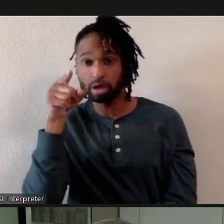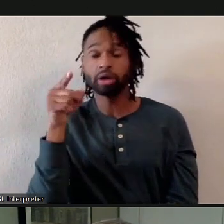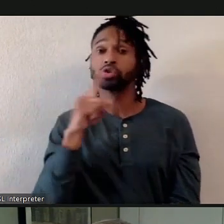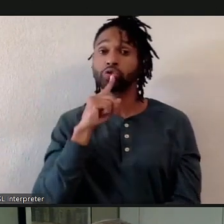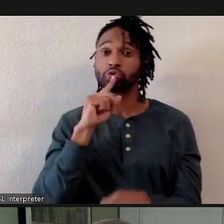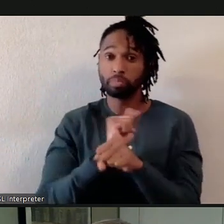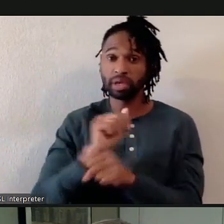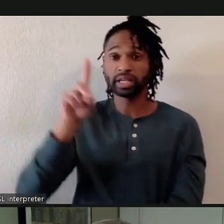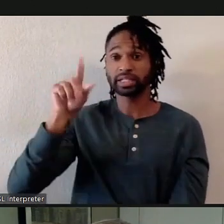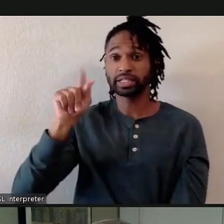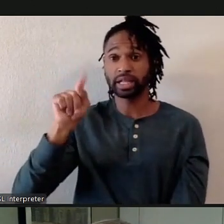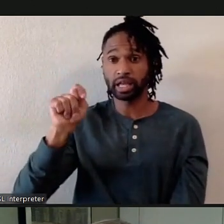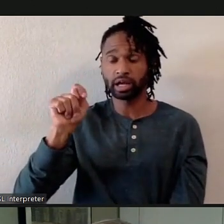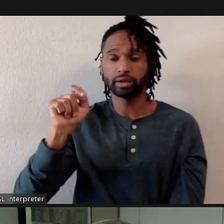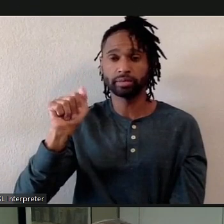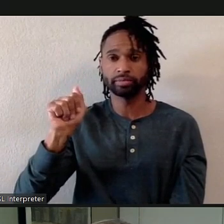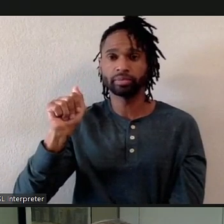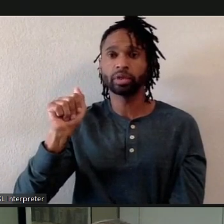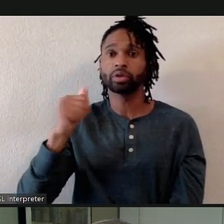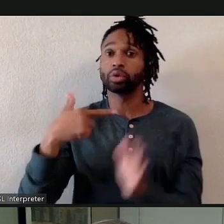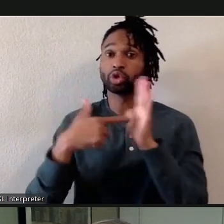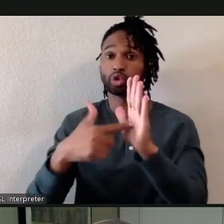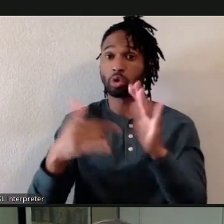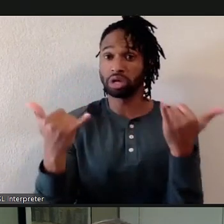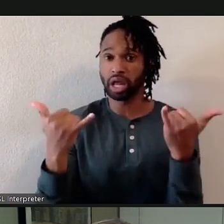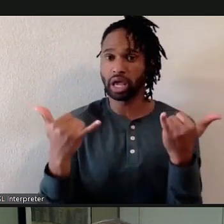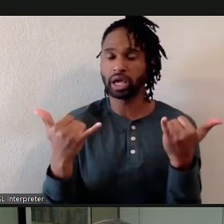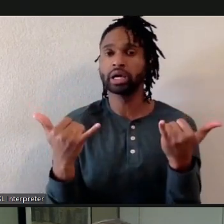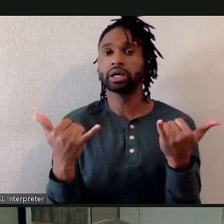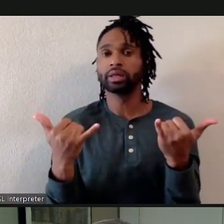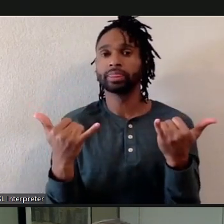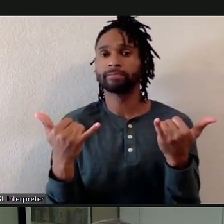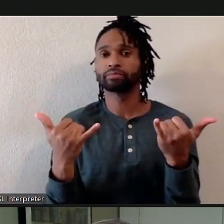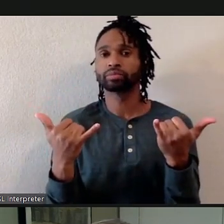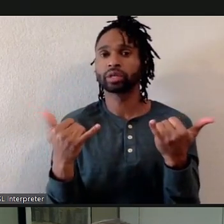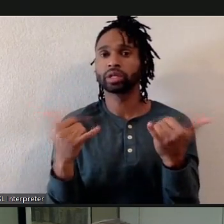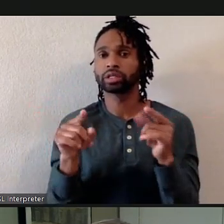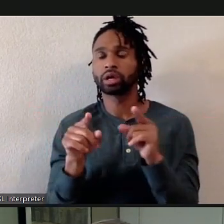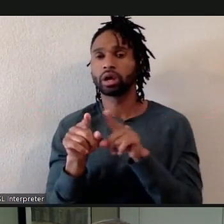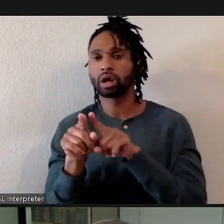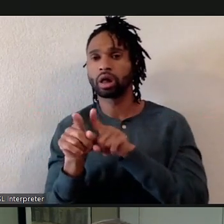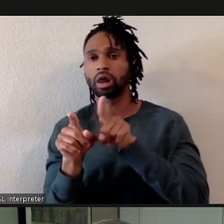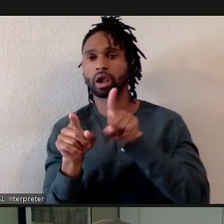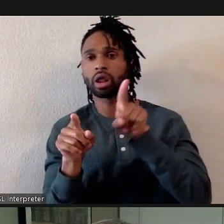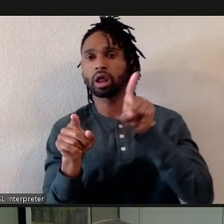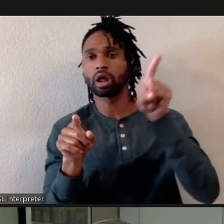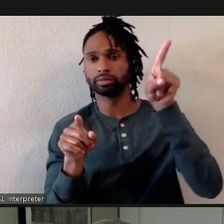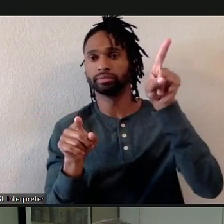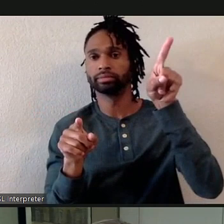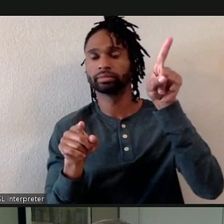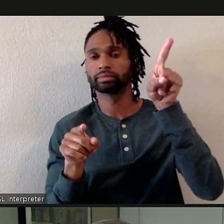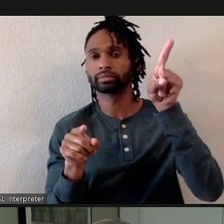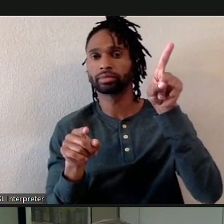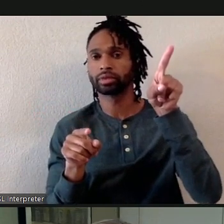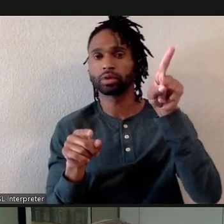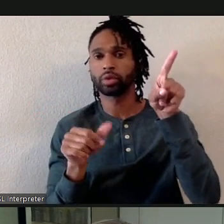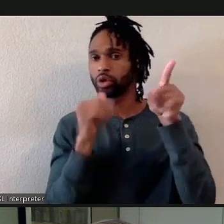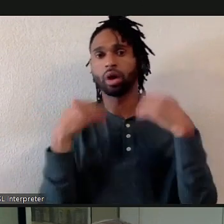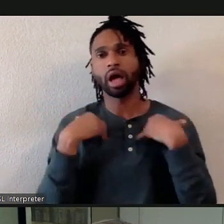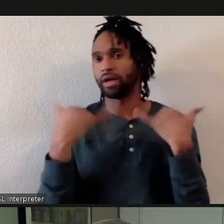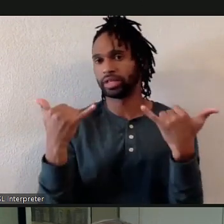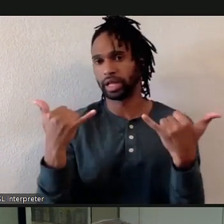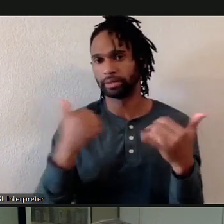data shown through today is departing. Sorry, well, yeah, because we don't have today's, but